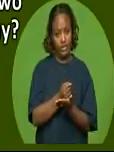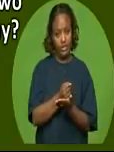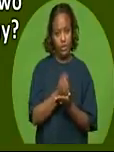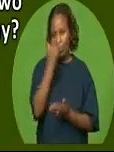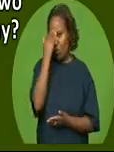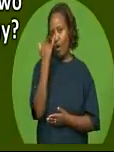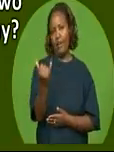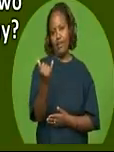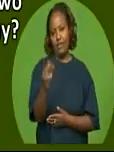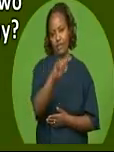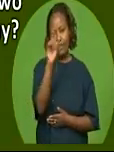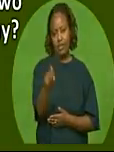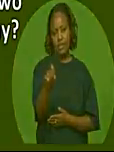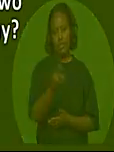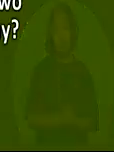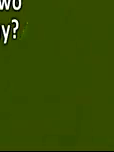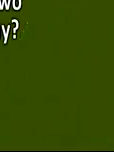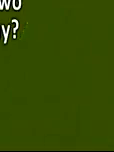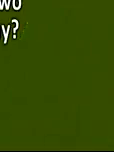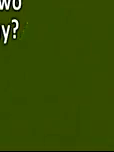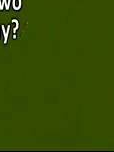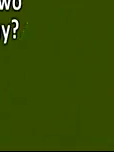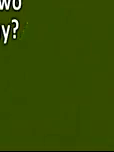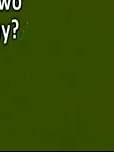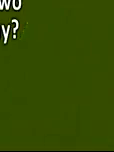products? Why?